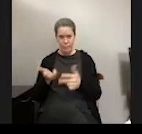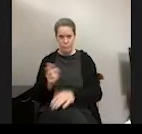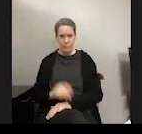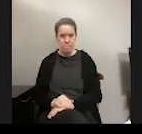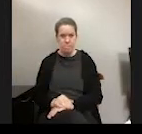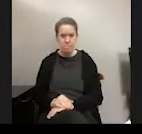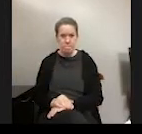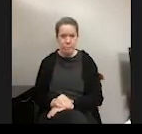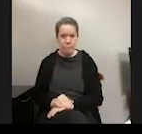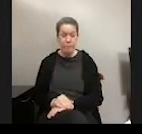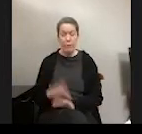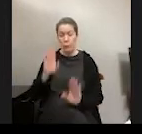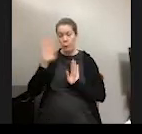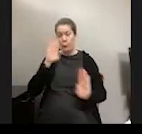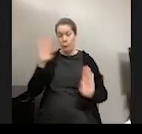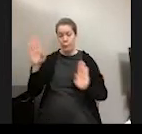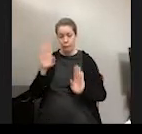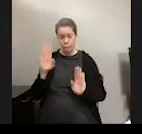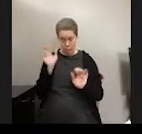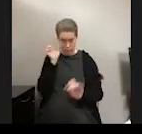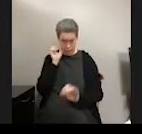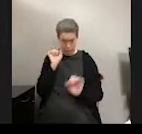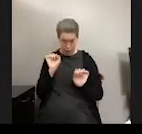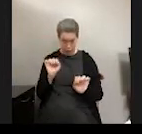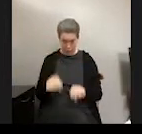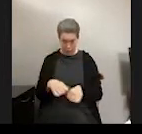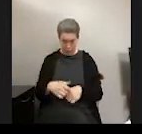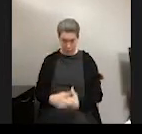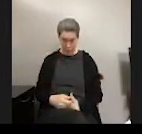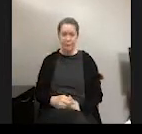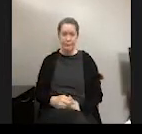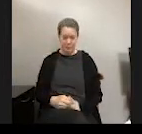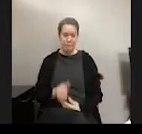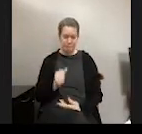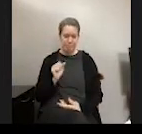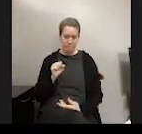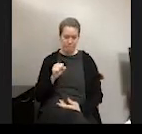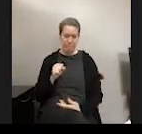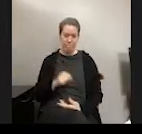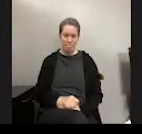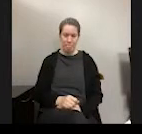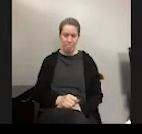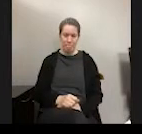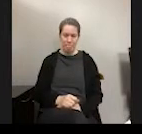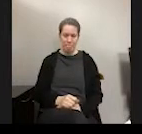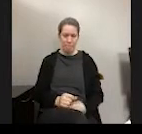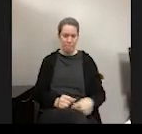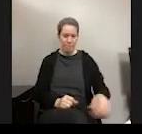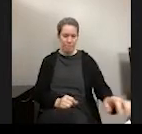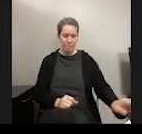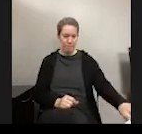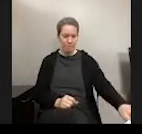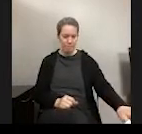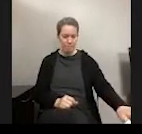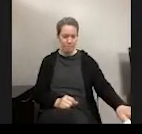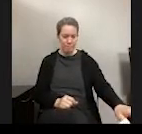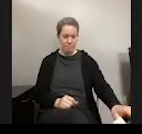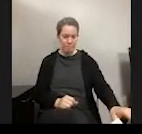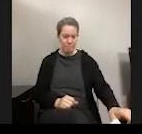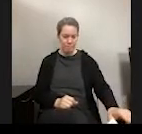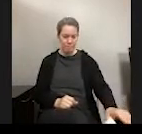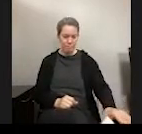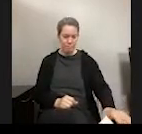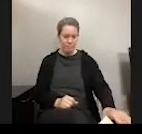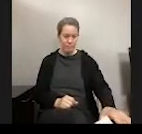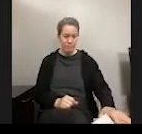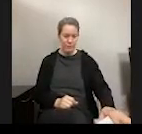Hello, yeah, okay. Can you hear me okay now? Yeah. Okay, great. I extend this question to all three of